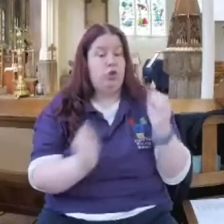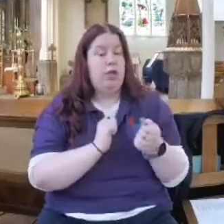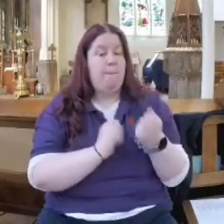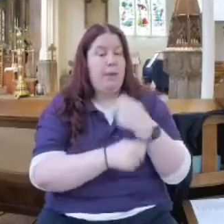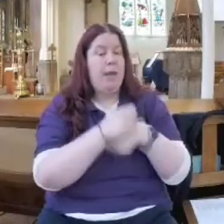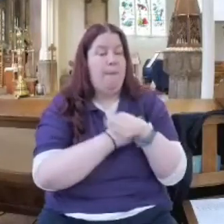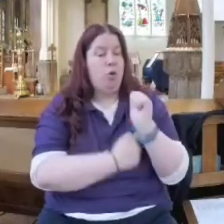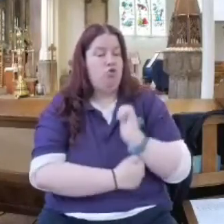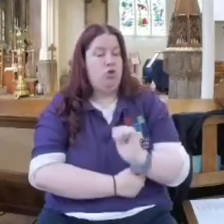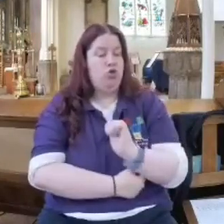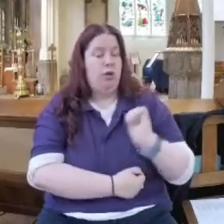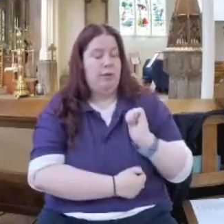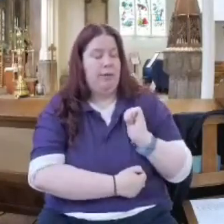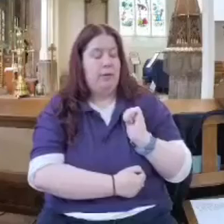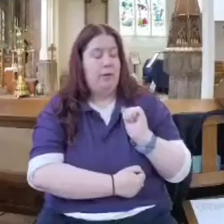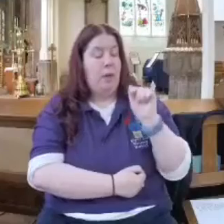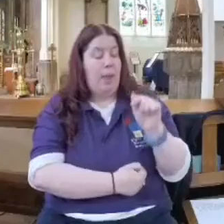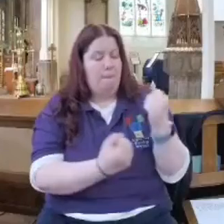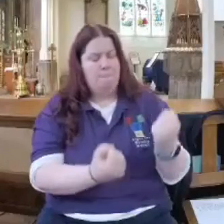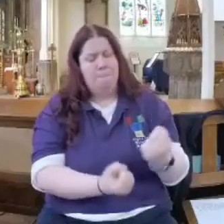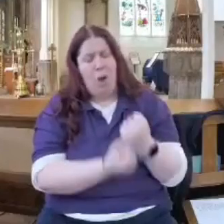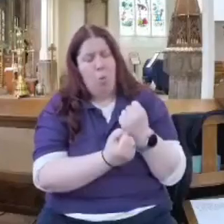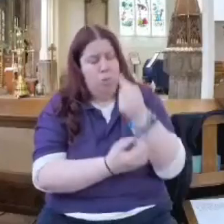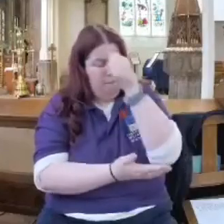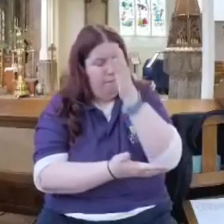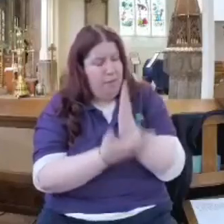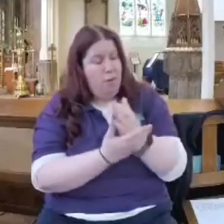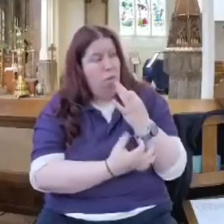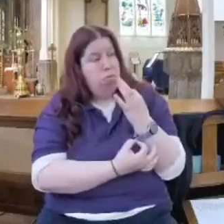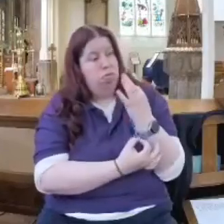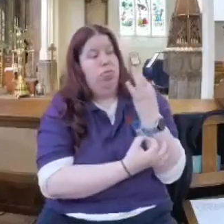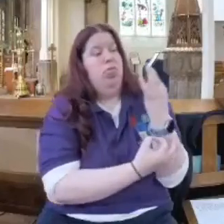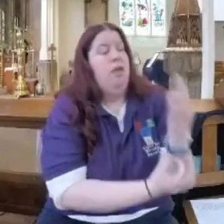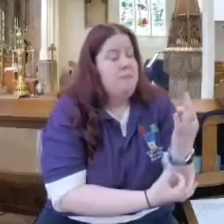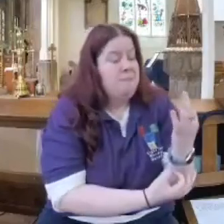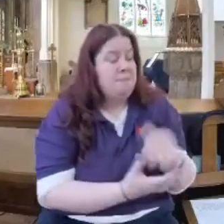was drawn by the power of faith to improve lives.